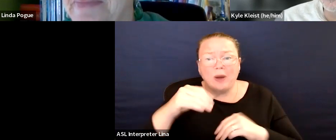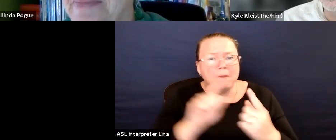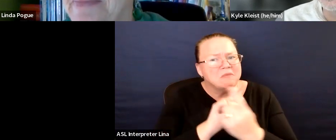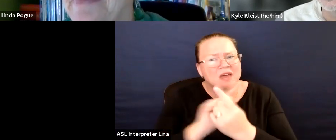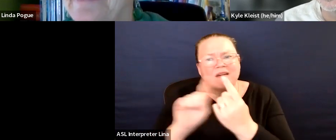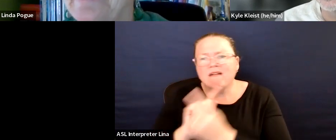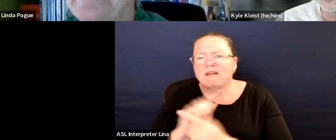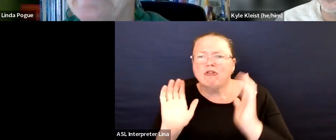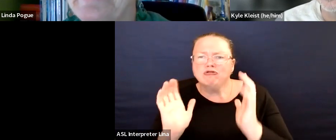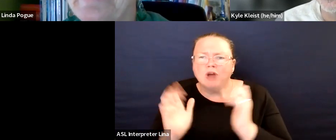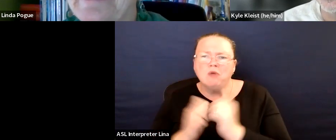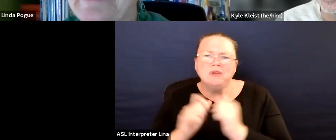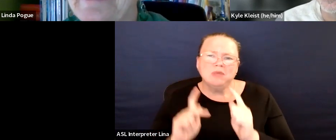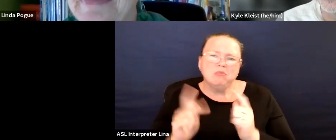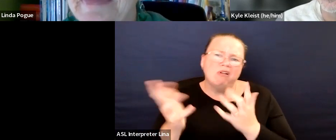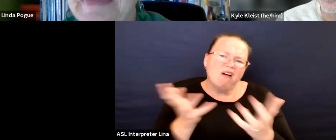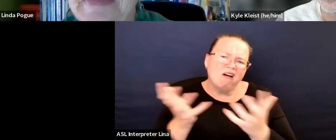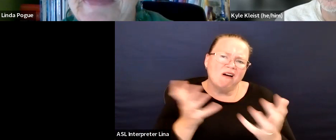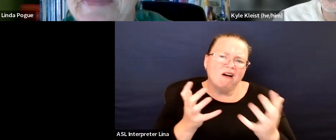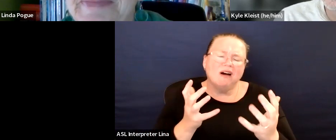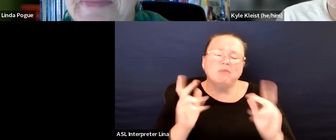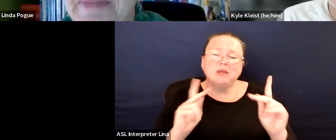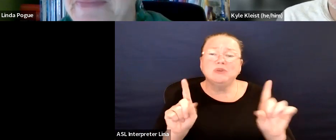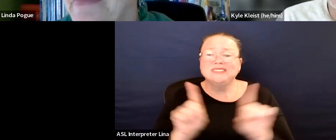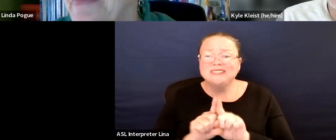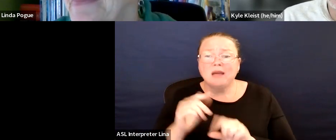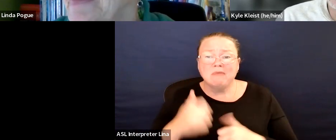other individuals with disabilities that have the same lived experience.